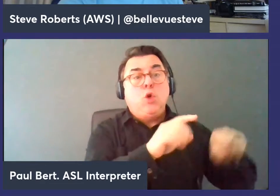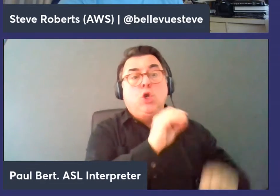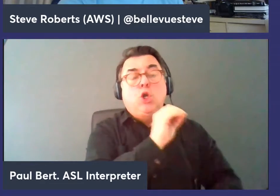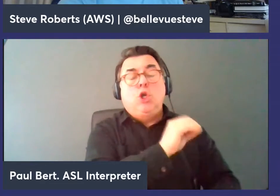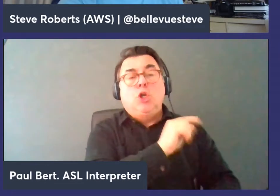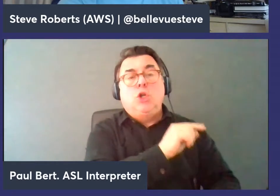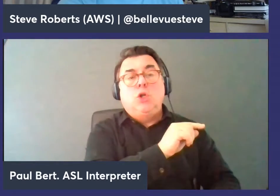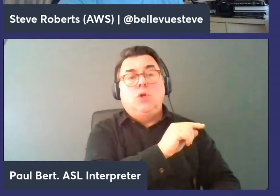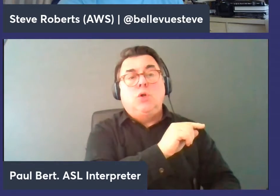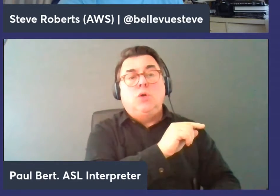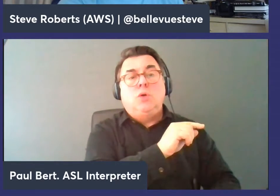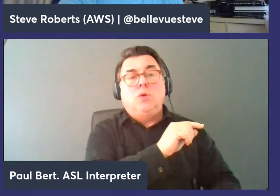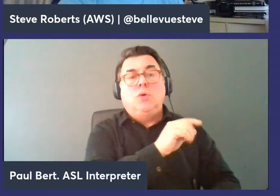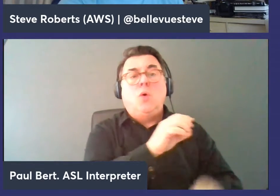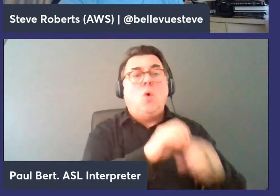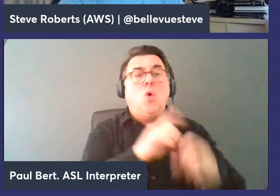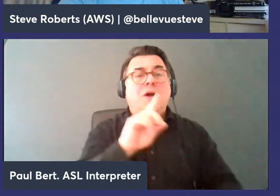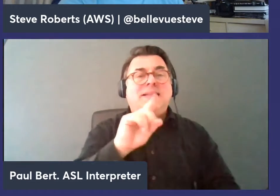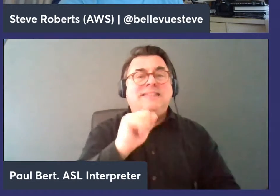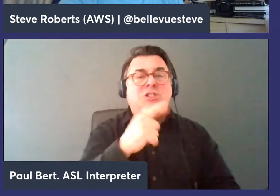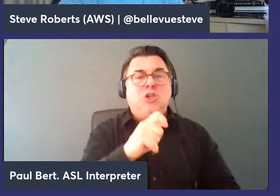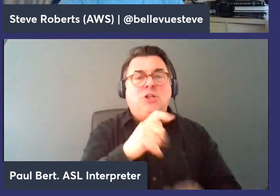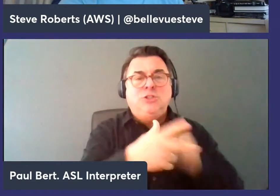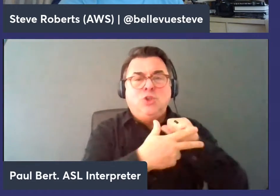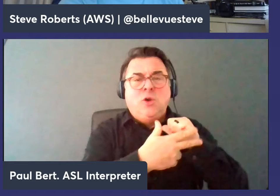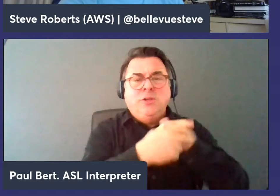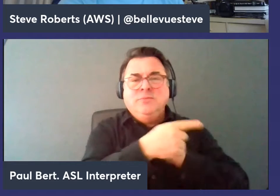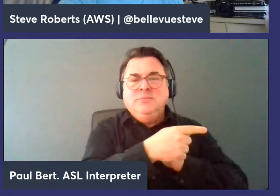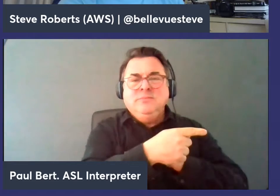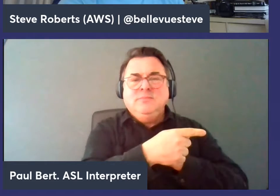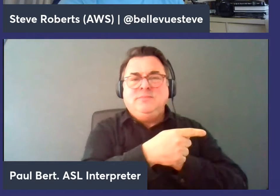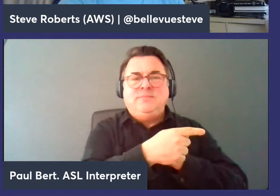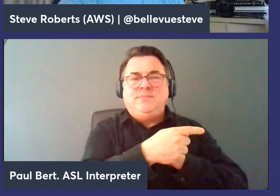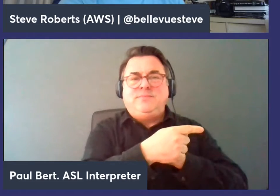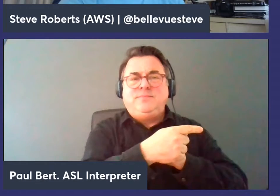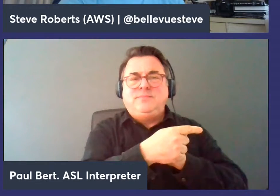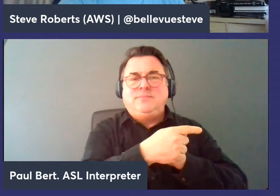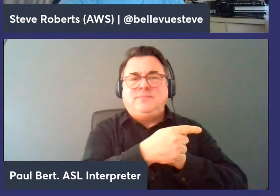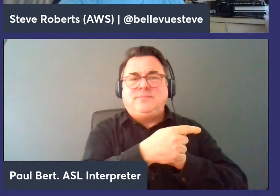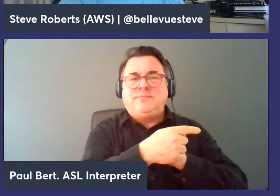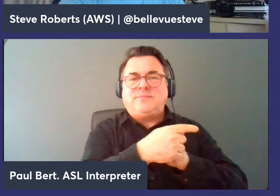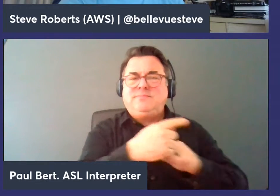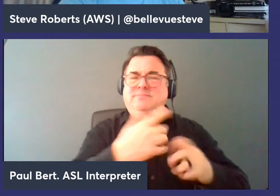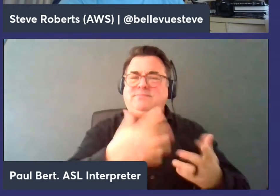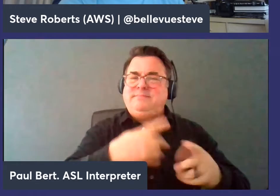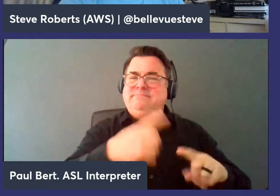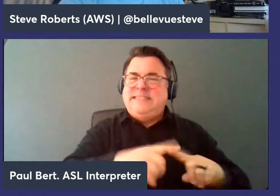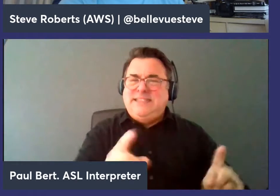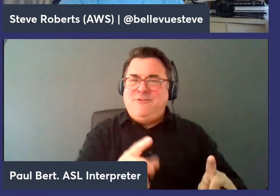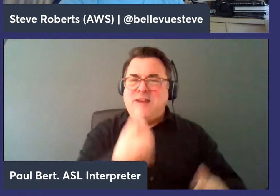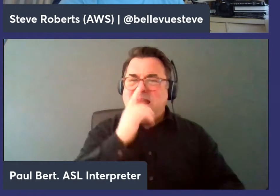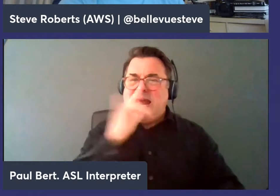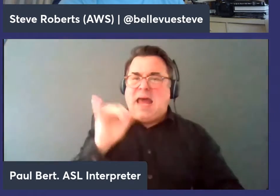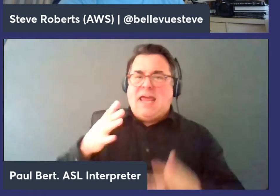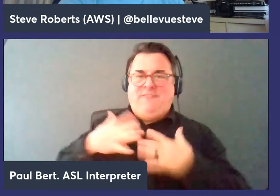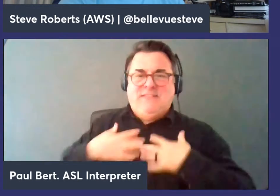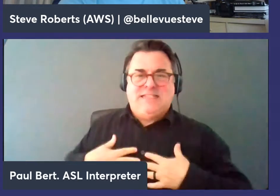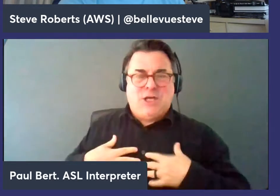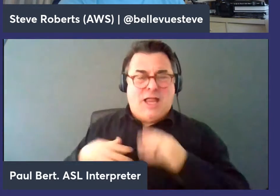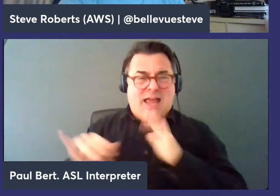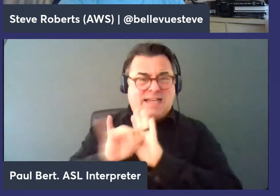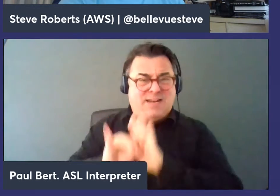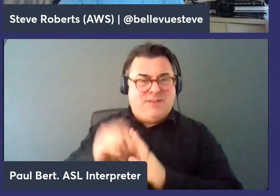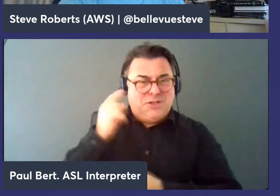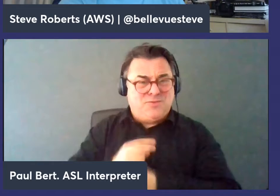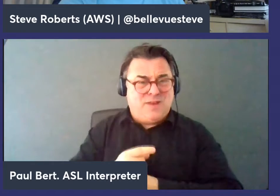rather, or in digital storage, it's a different kind of thing than it is physically, right?